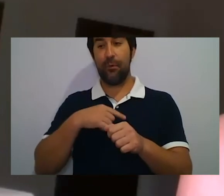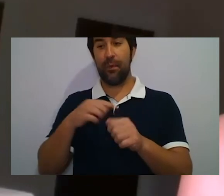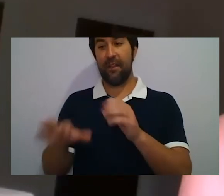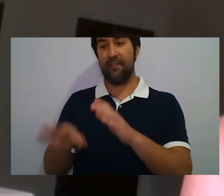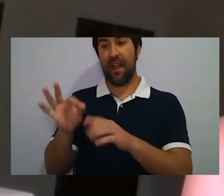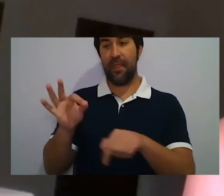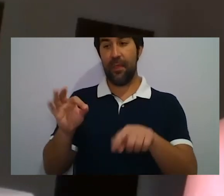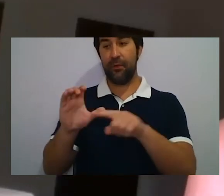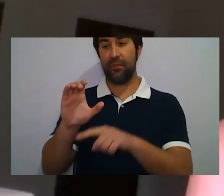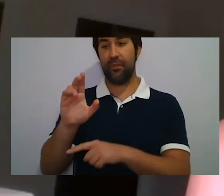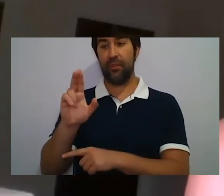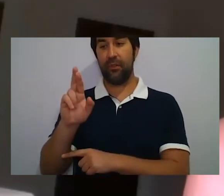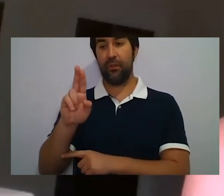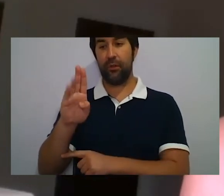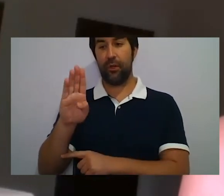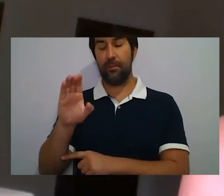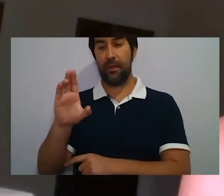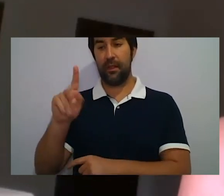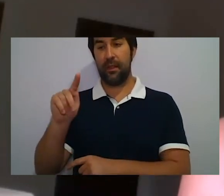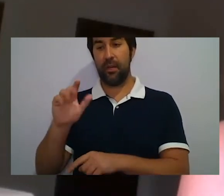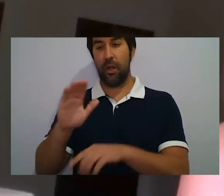a lengthy construction process.